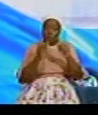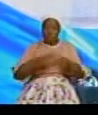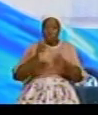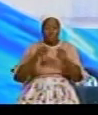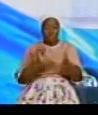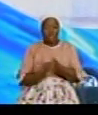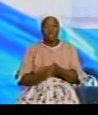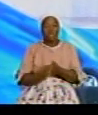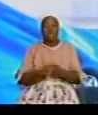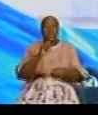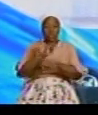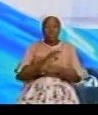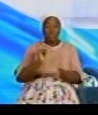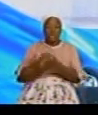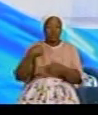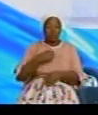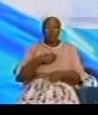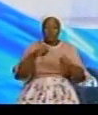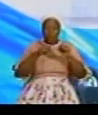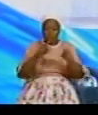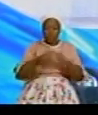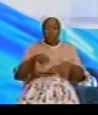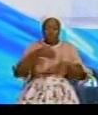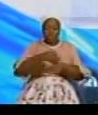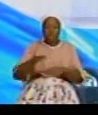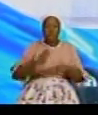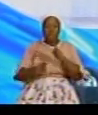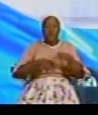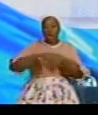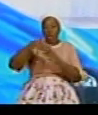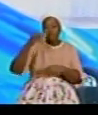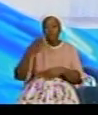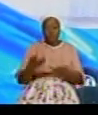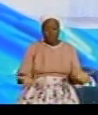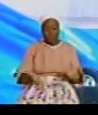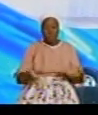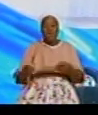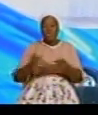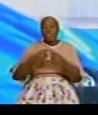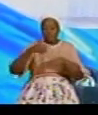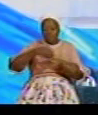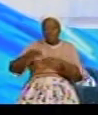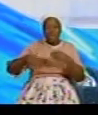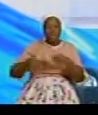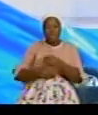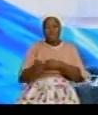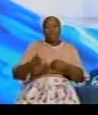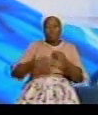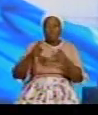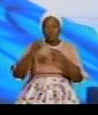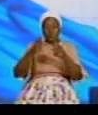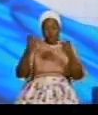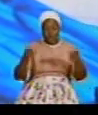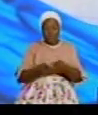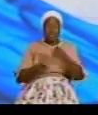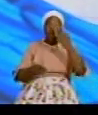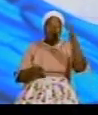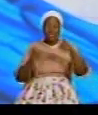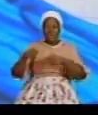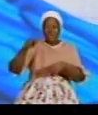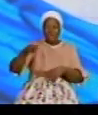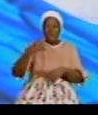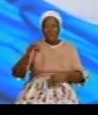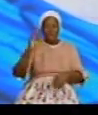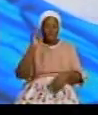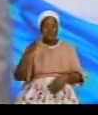sending people out from the headquarters, and we're sending them to places where the need of the preaching of the